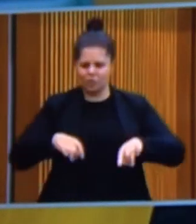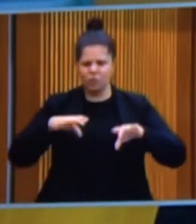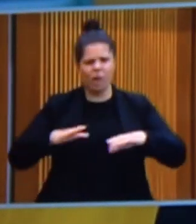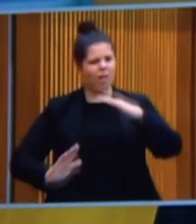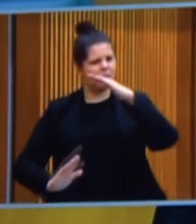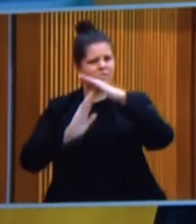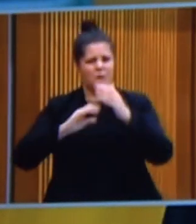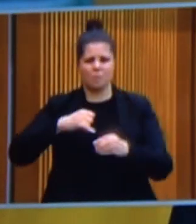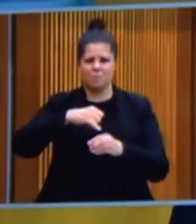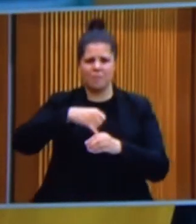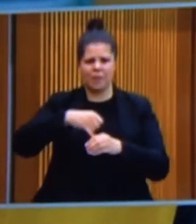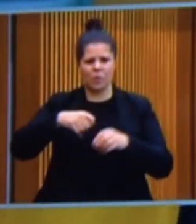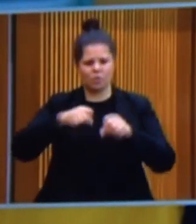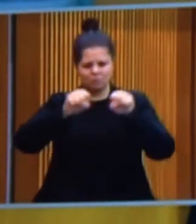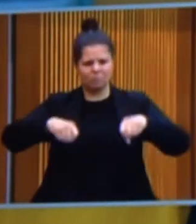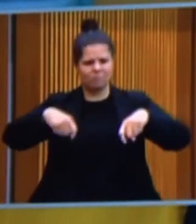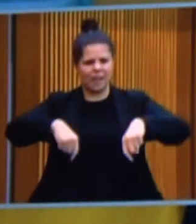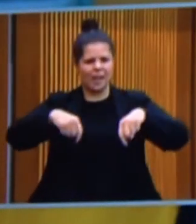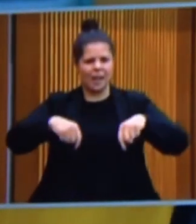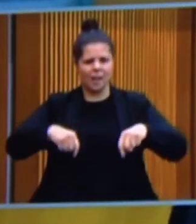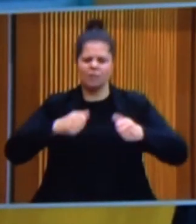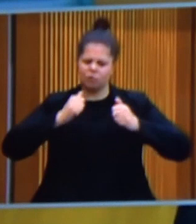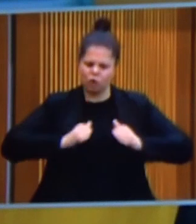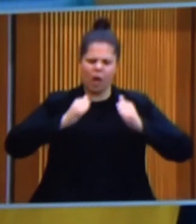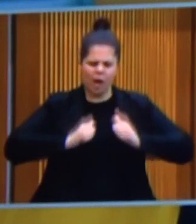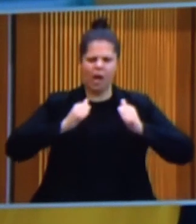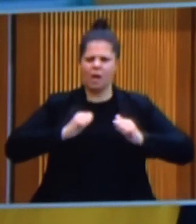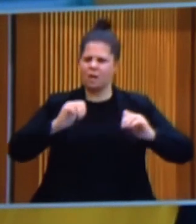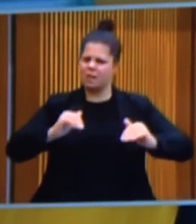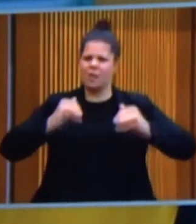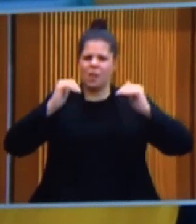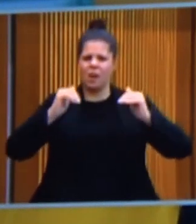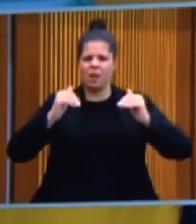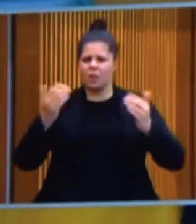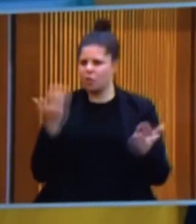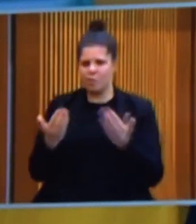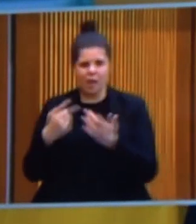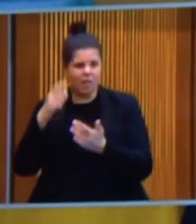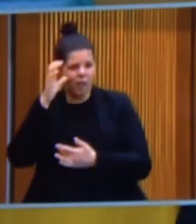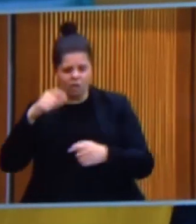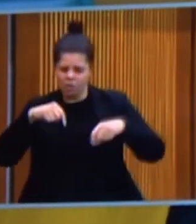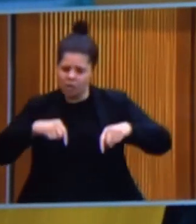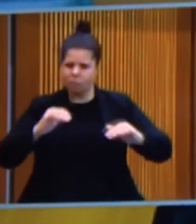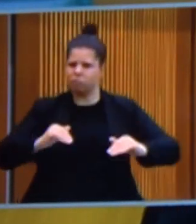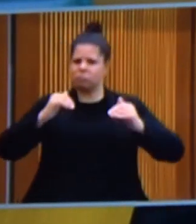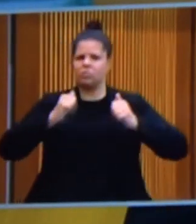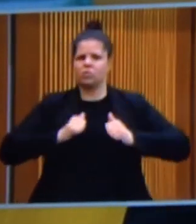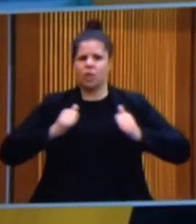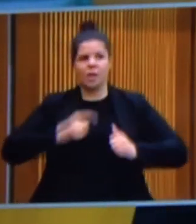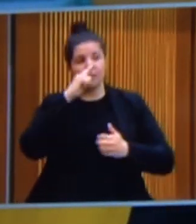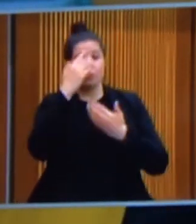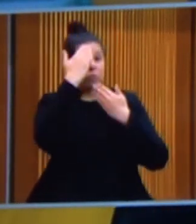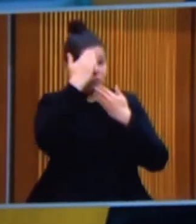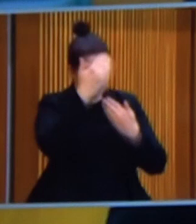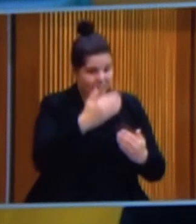nurses and midwives are the most highly trained across the world and are extremely well respected by the community. But this